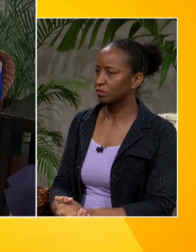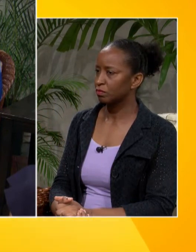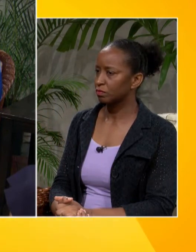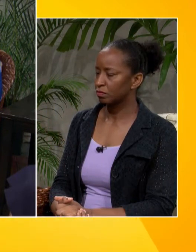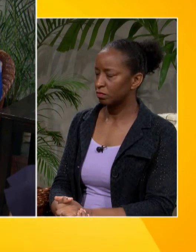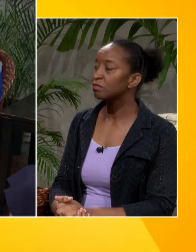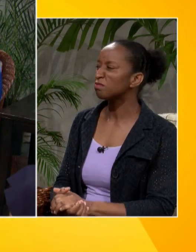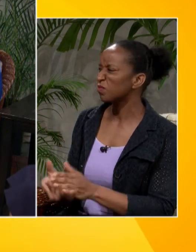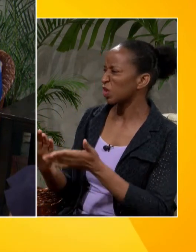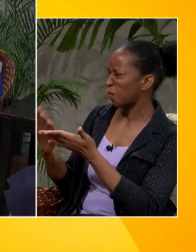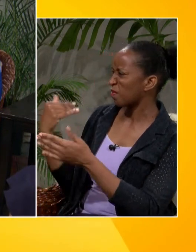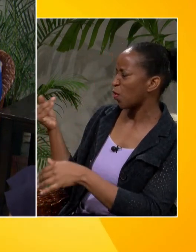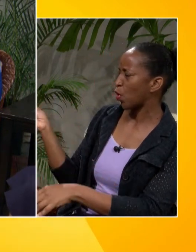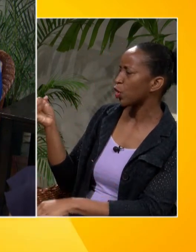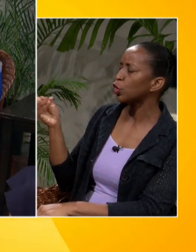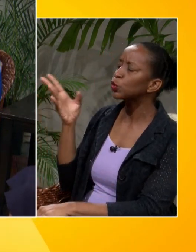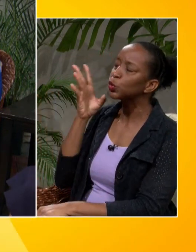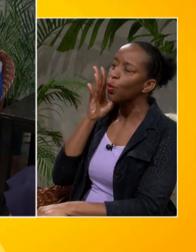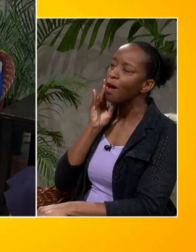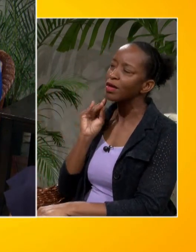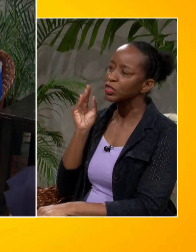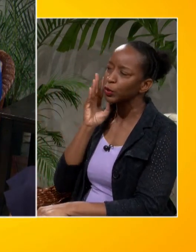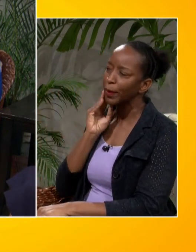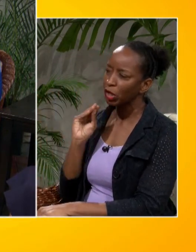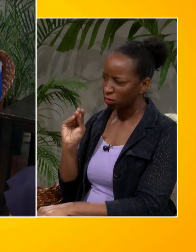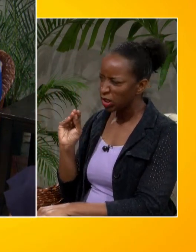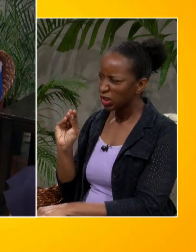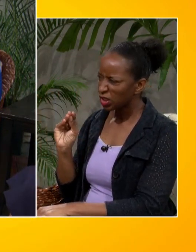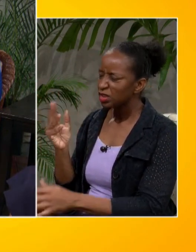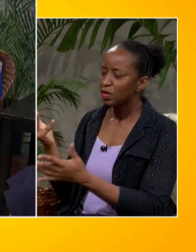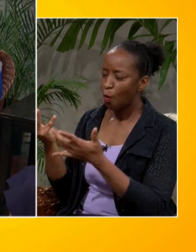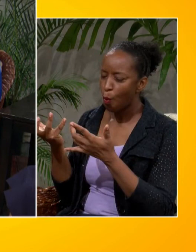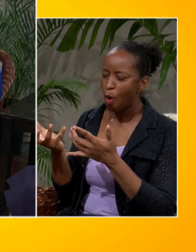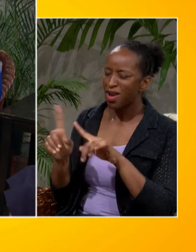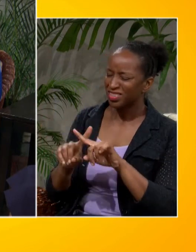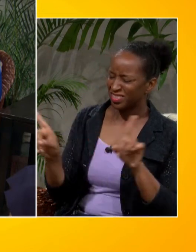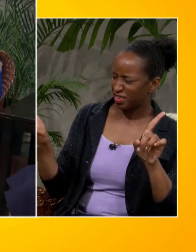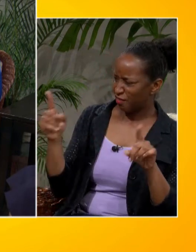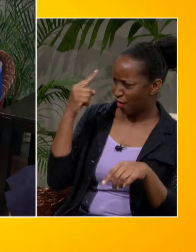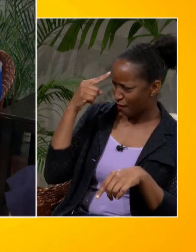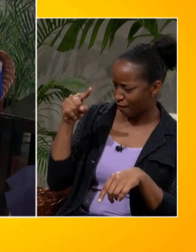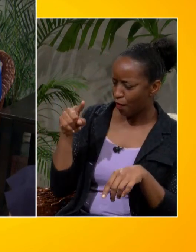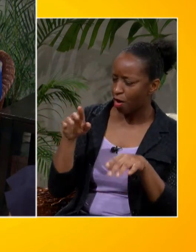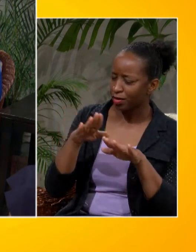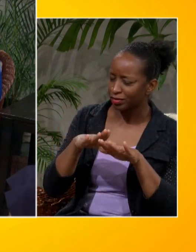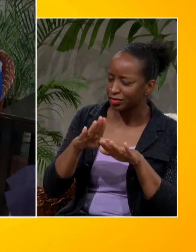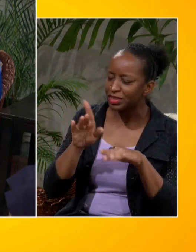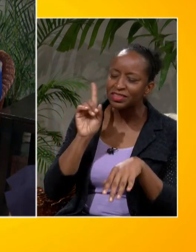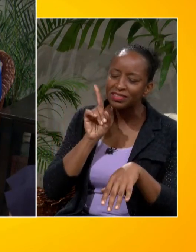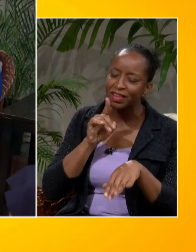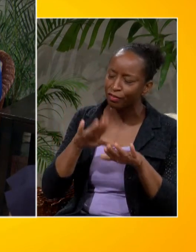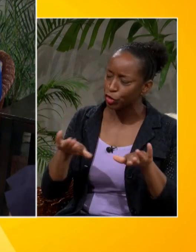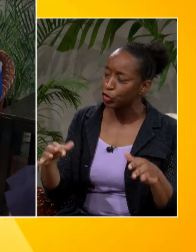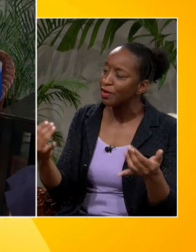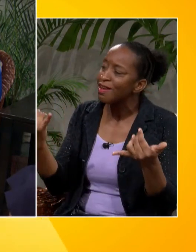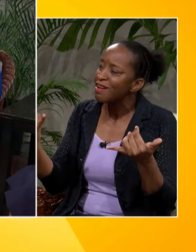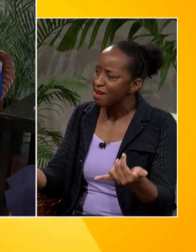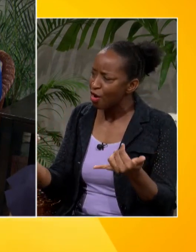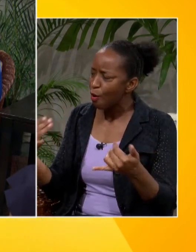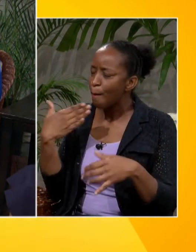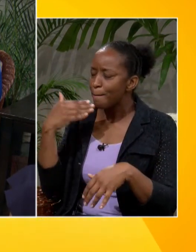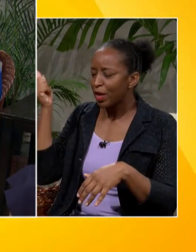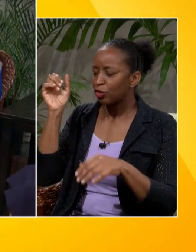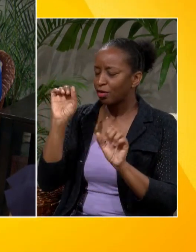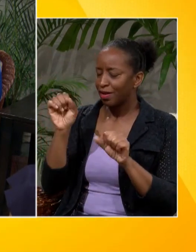How are we going to change how we interact with deaf children to make life better for them, easier to